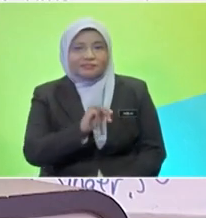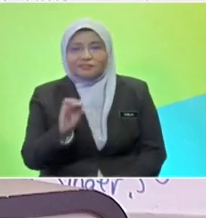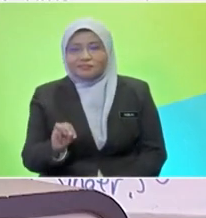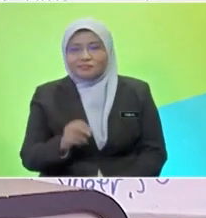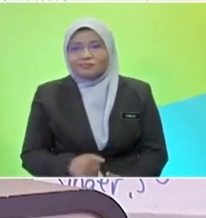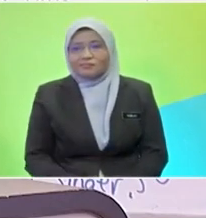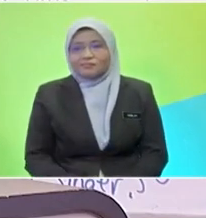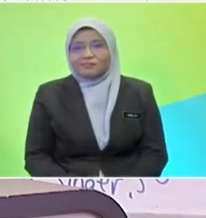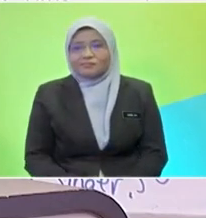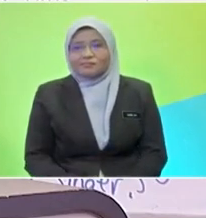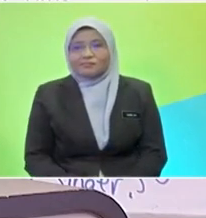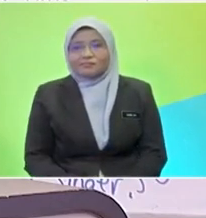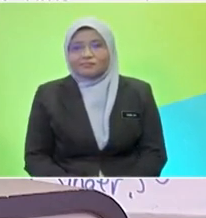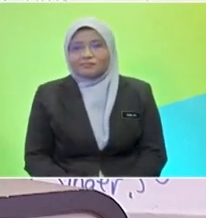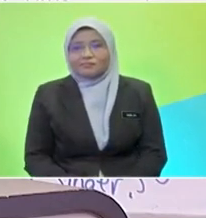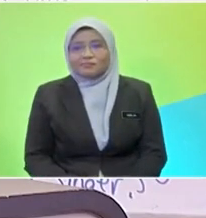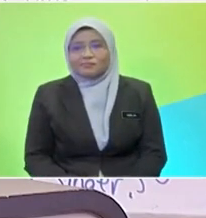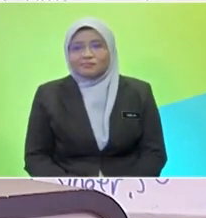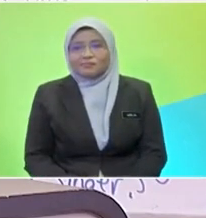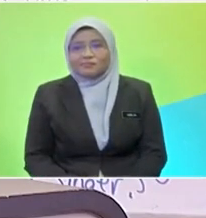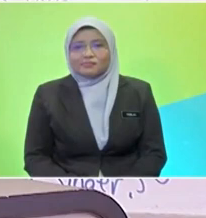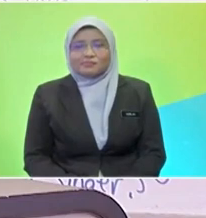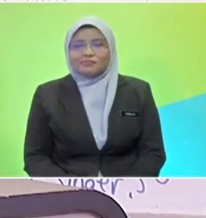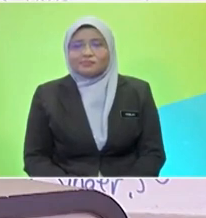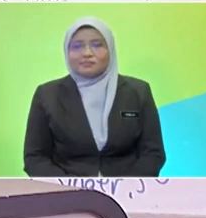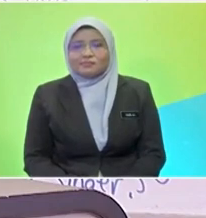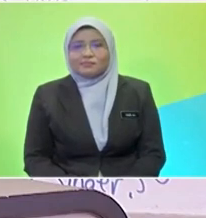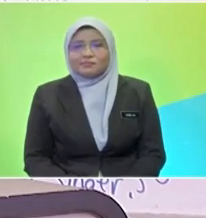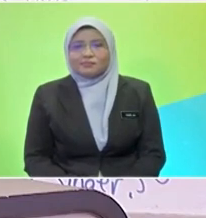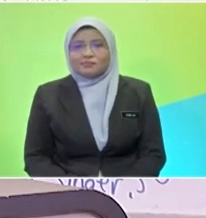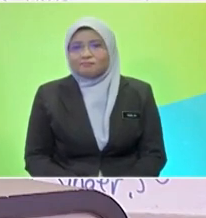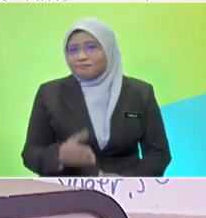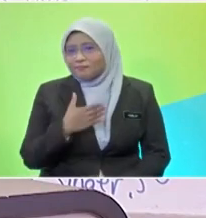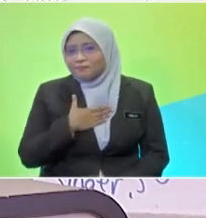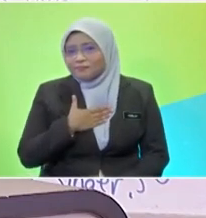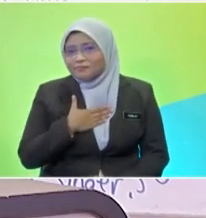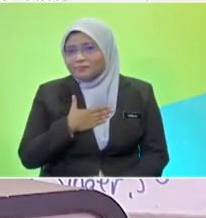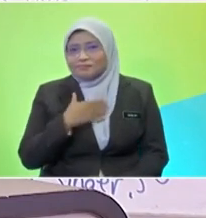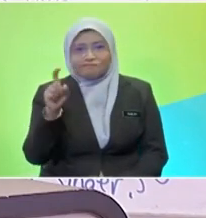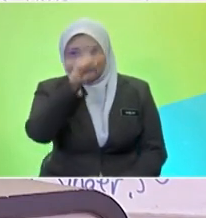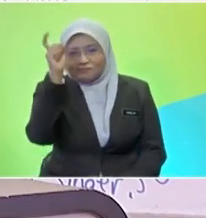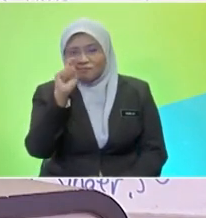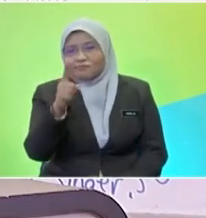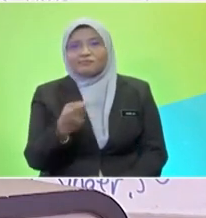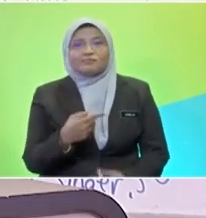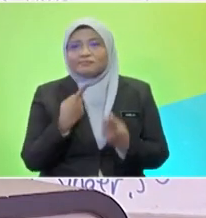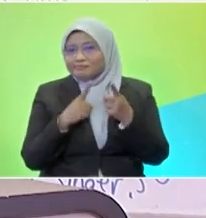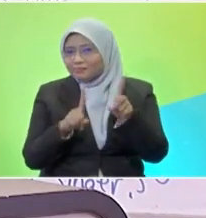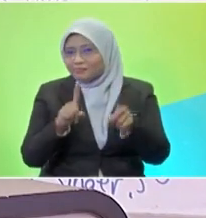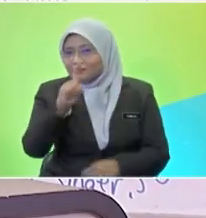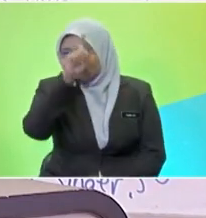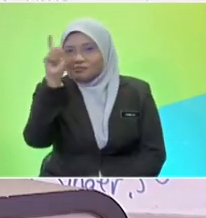will take role as a famous singers in Malaysia. And we're going to ask you a question. Alright, we're going to use the question that you